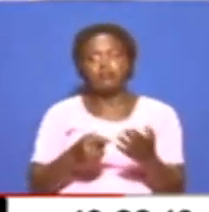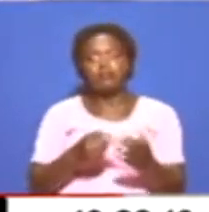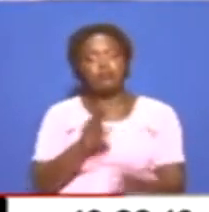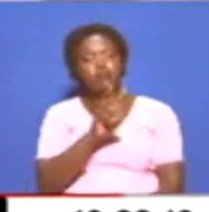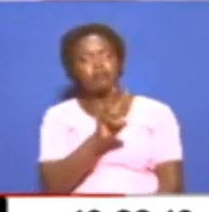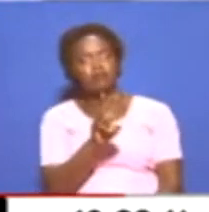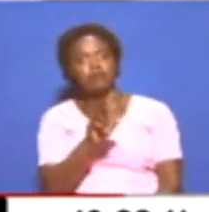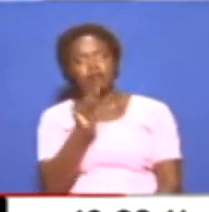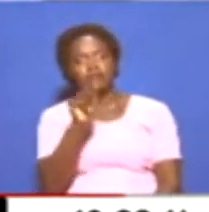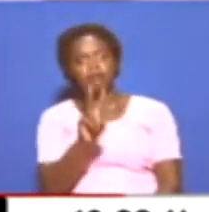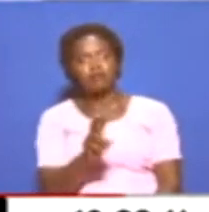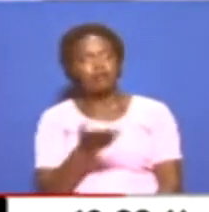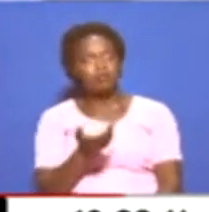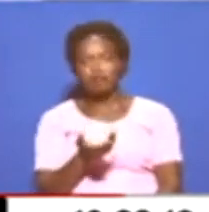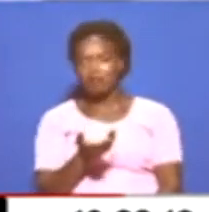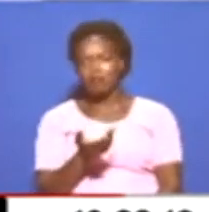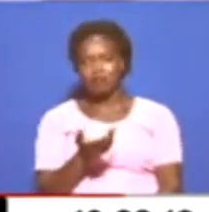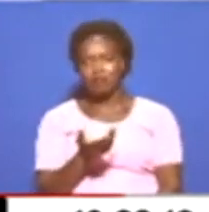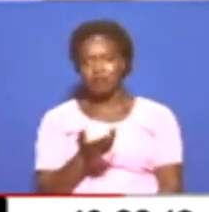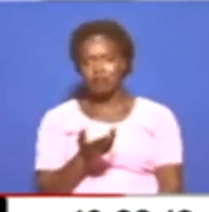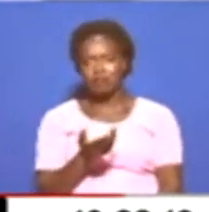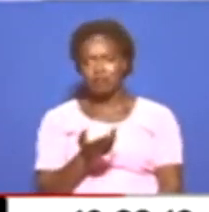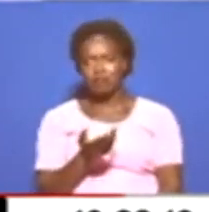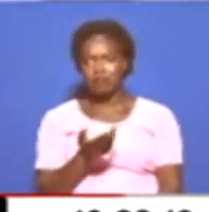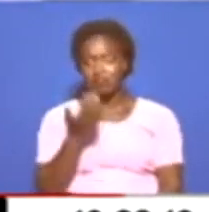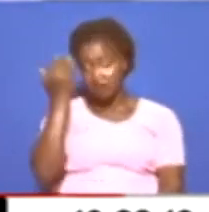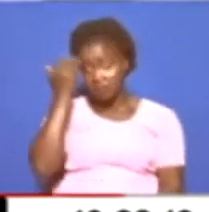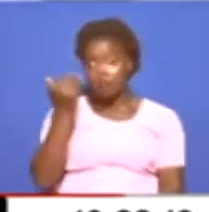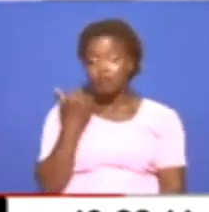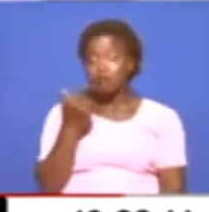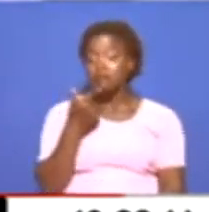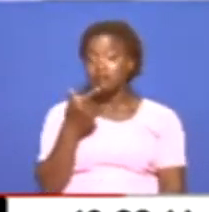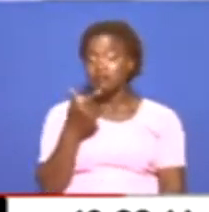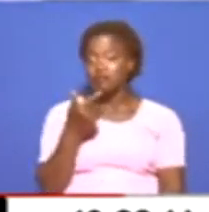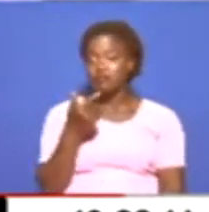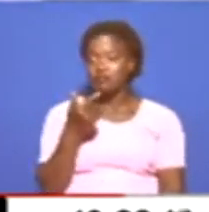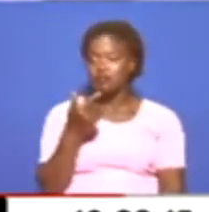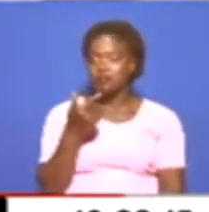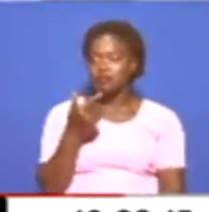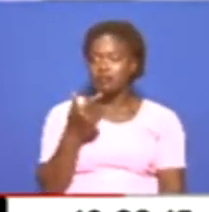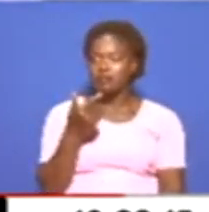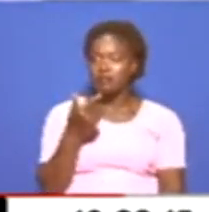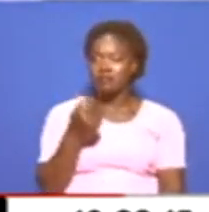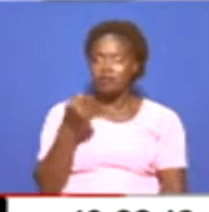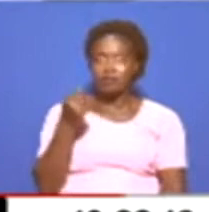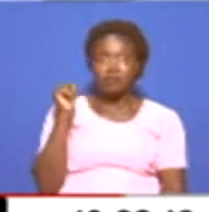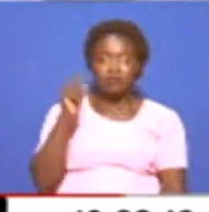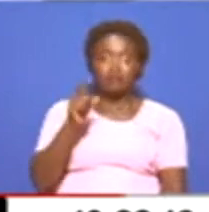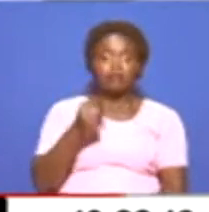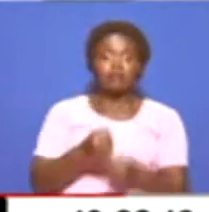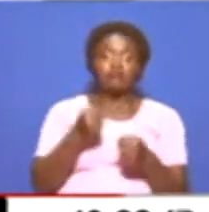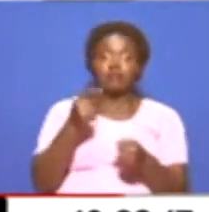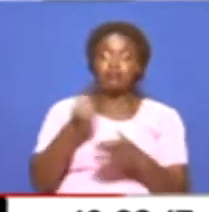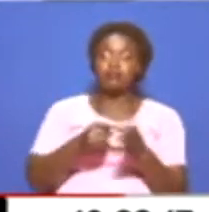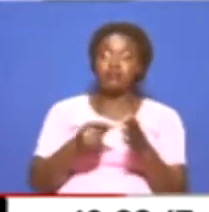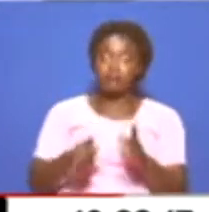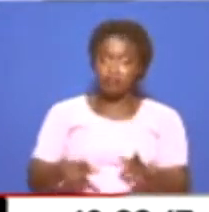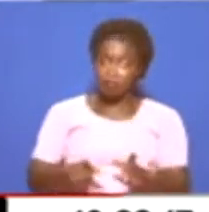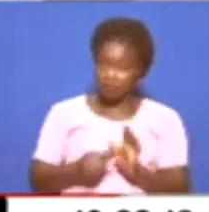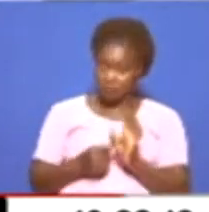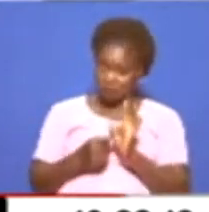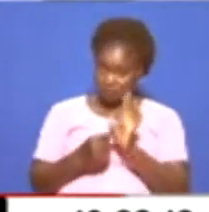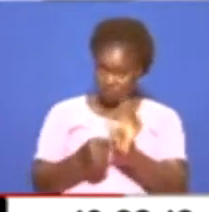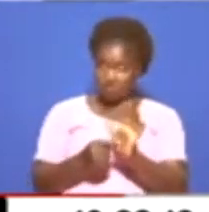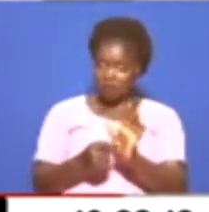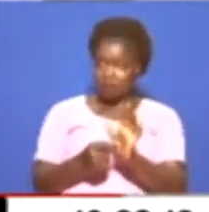what we are seeing on the screen. Uh-huh. So what the court said is, we should be trusting what you are live streaming. And to that extent,